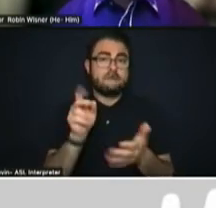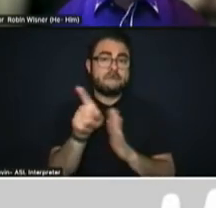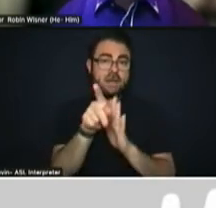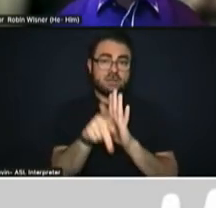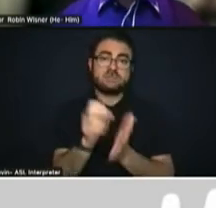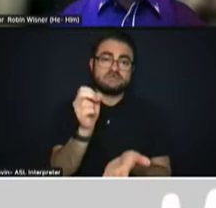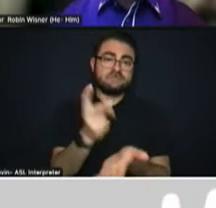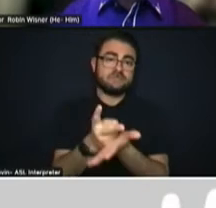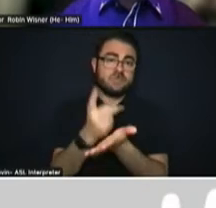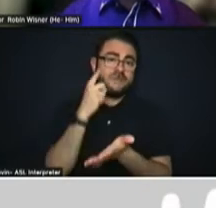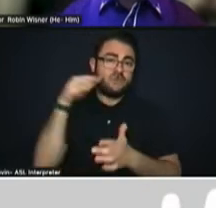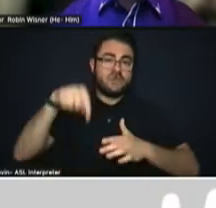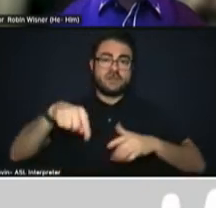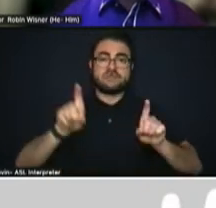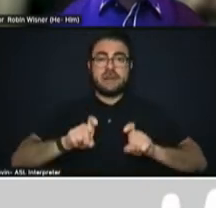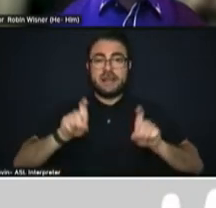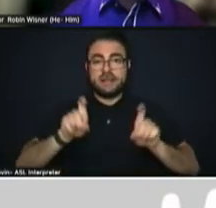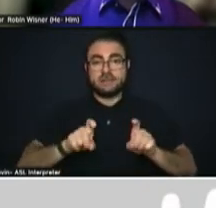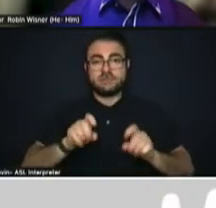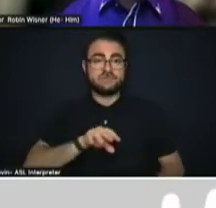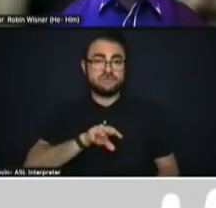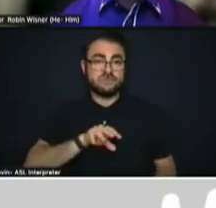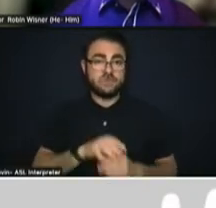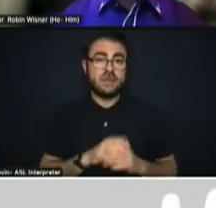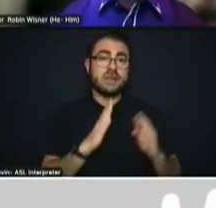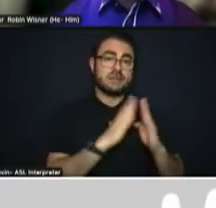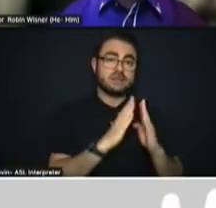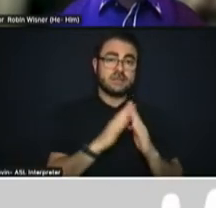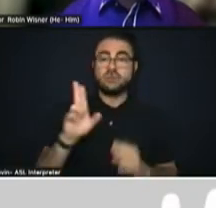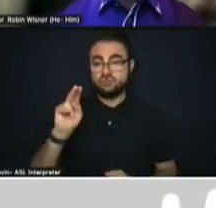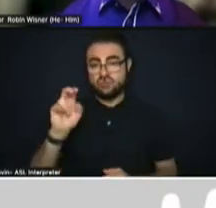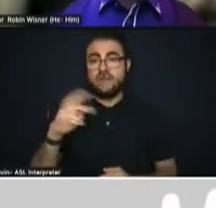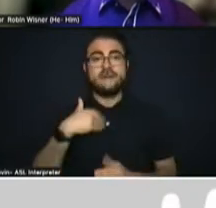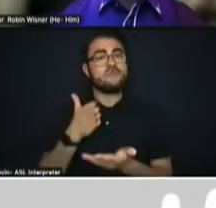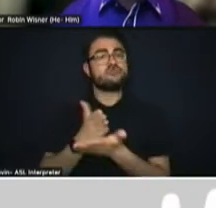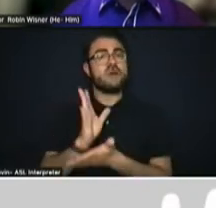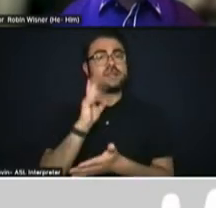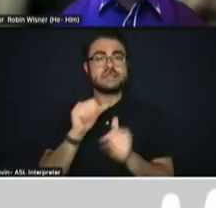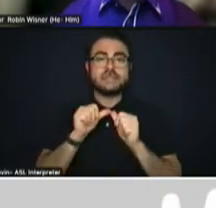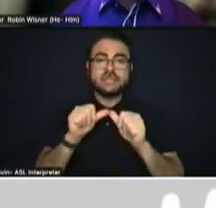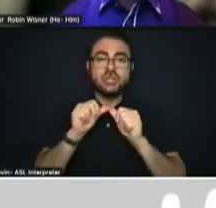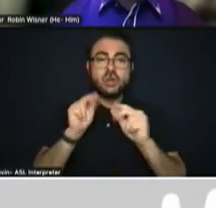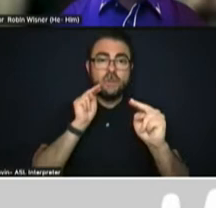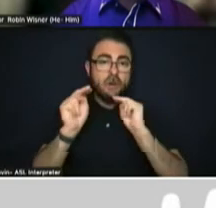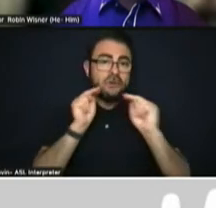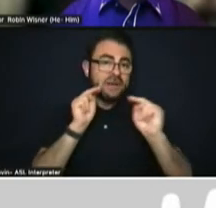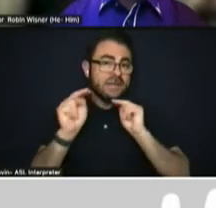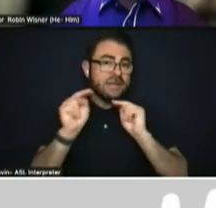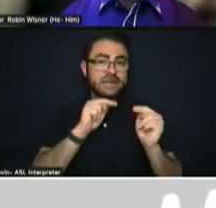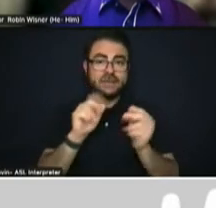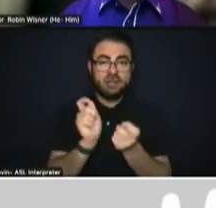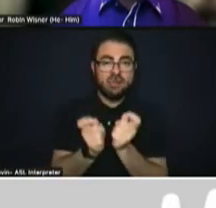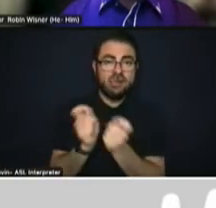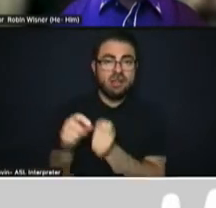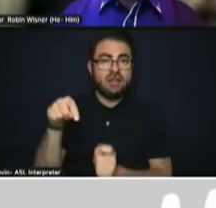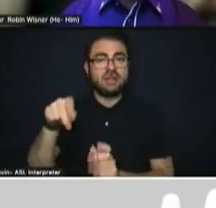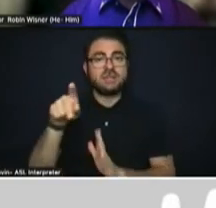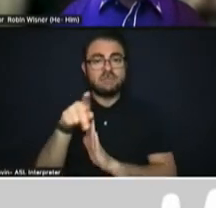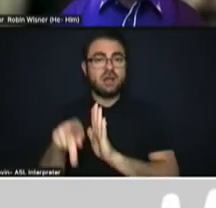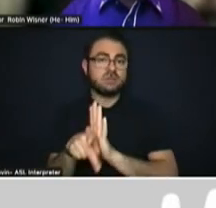The city and the union have reserved rights to continue bargaining and to modify this policy. And so we've